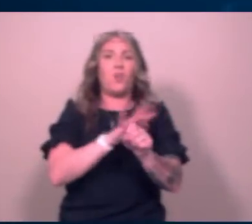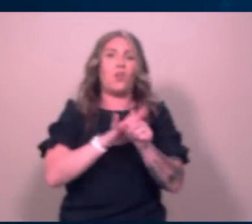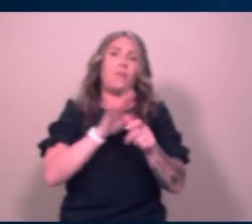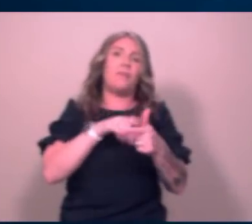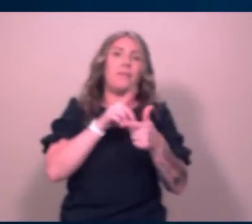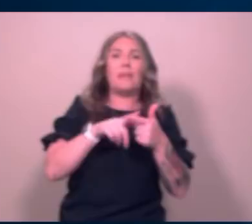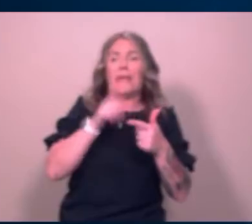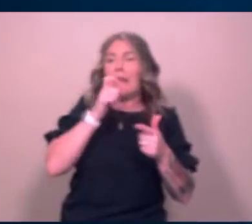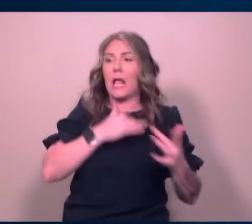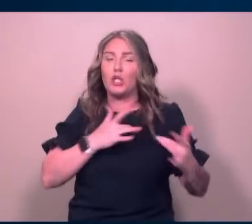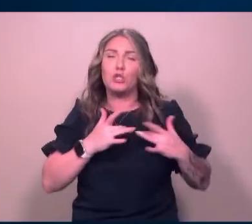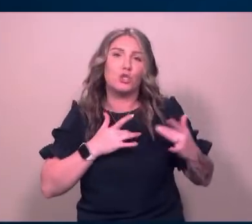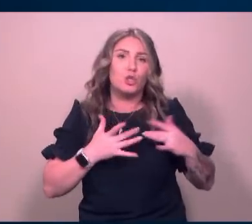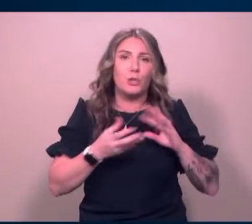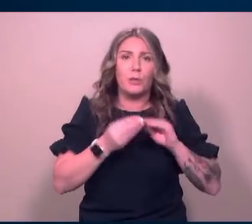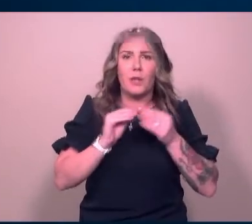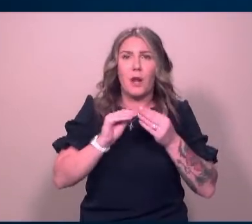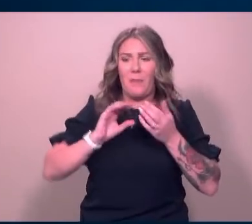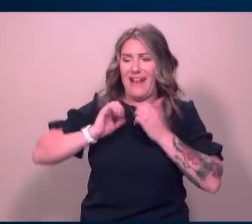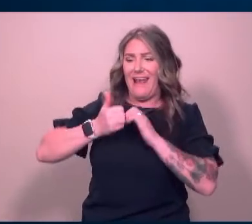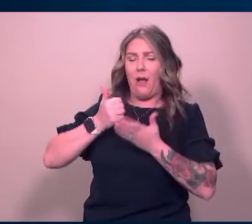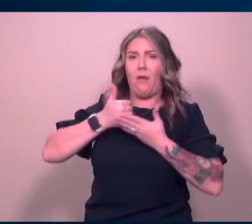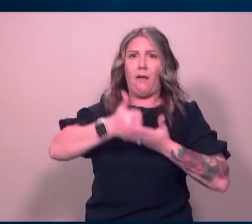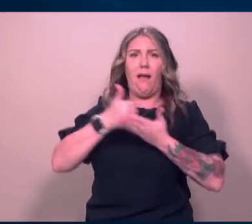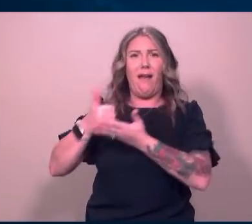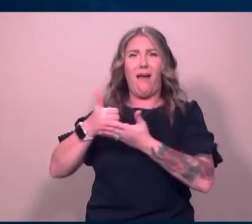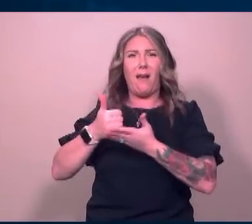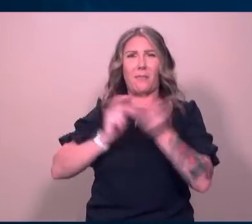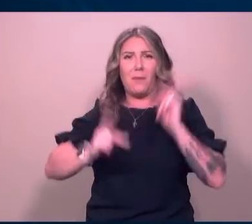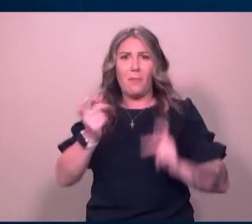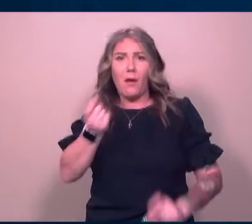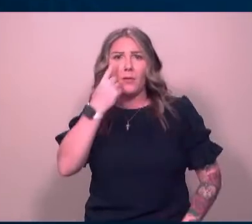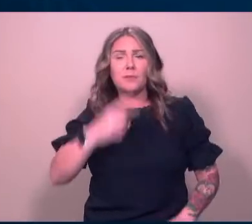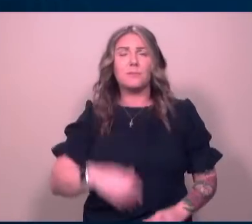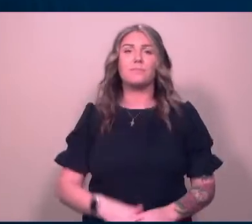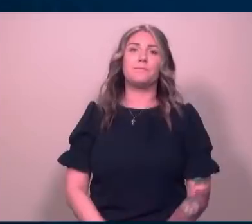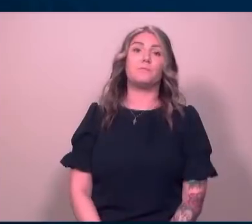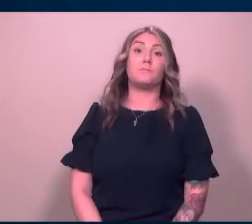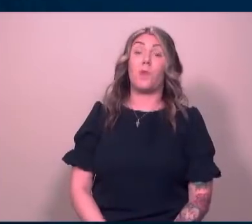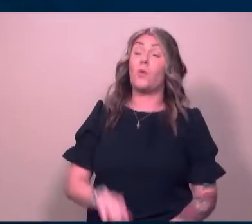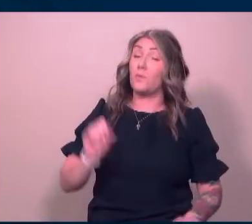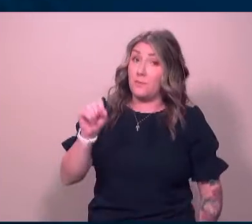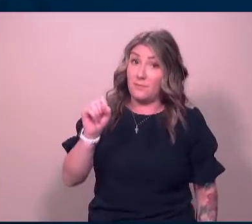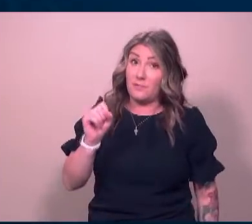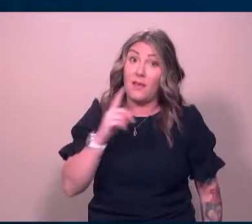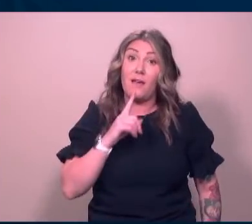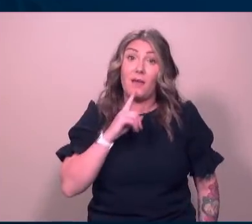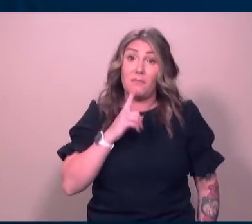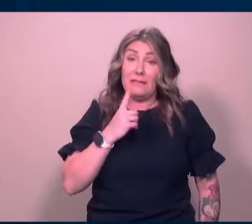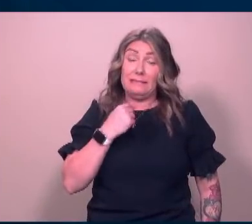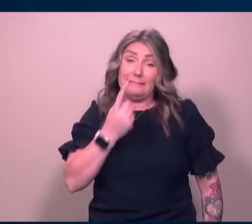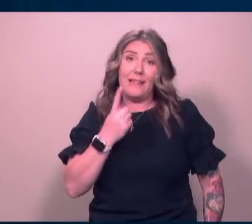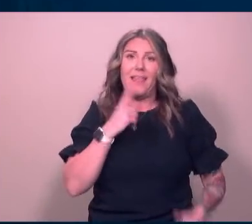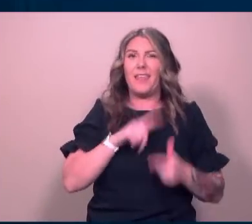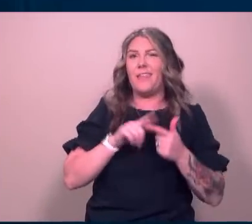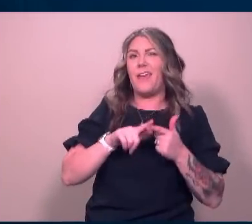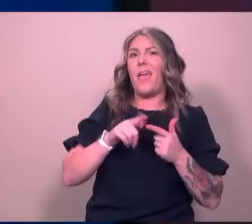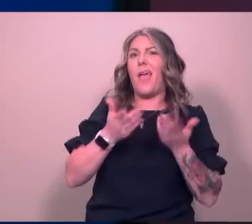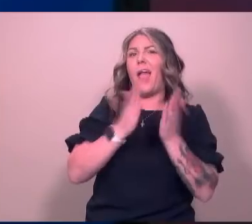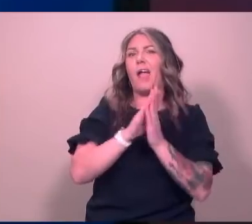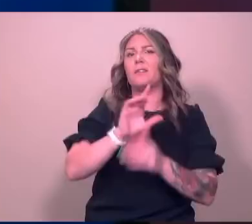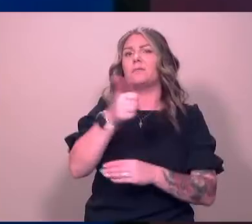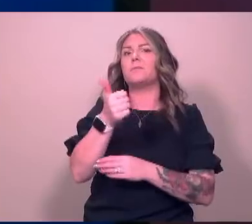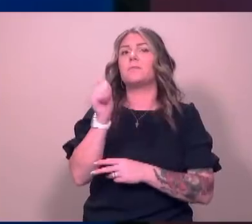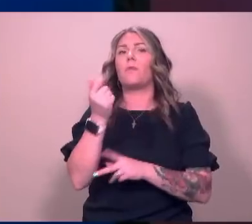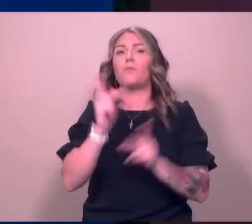aren't concerned about the numbers. How can we help our readers understand? You bet. I'm going to take one swing at that, and I'm going to ask around for some other folks. First